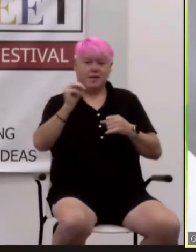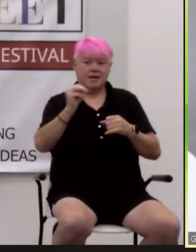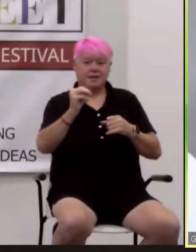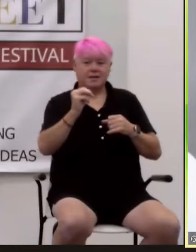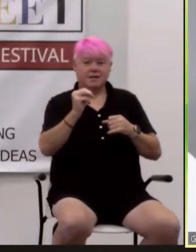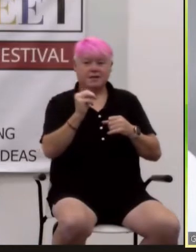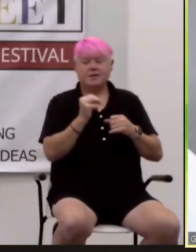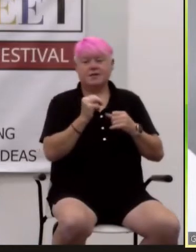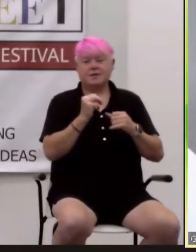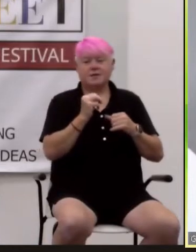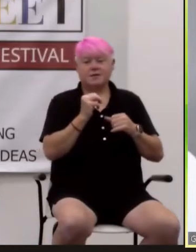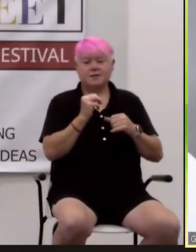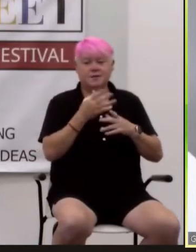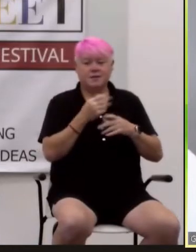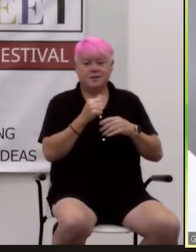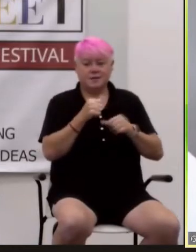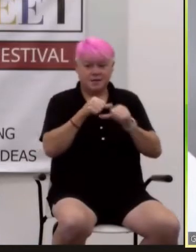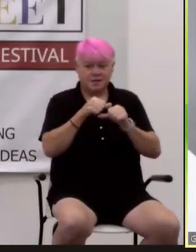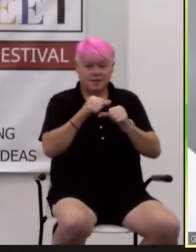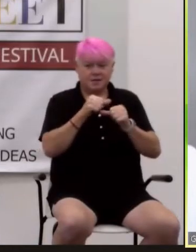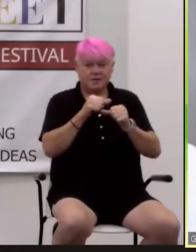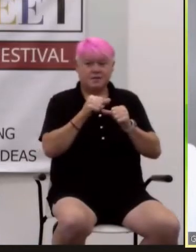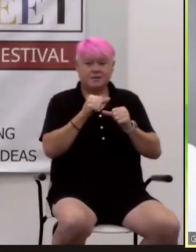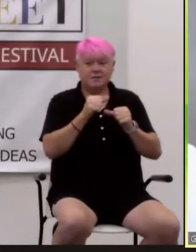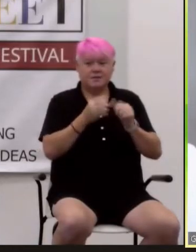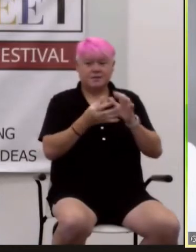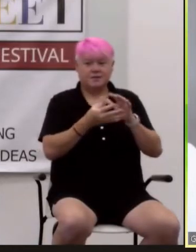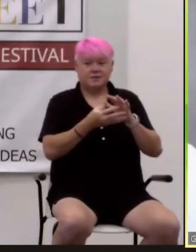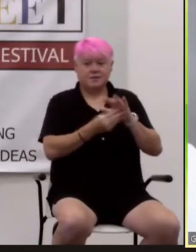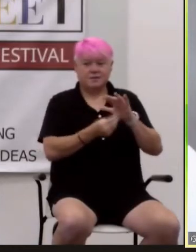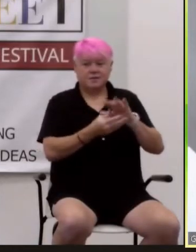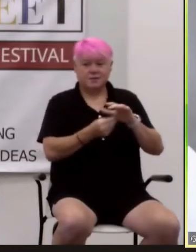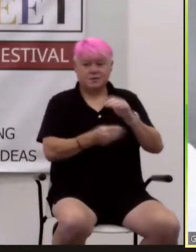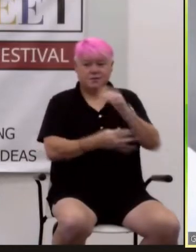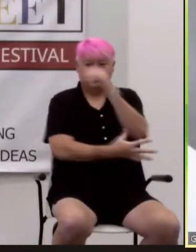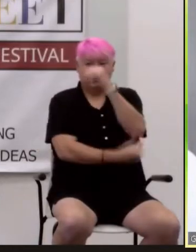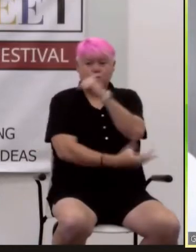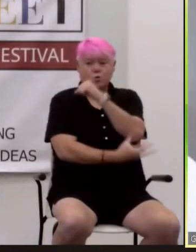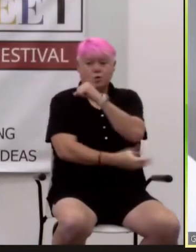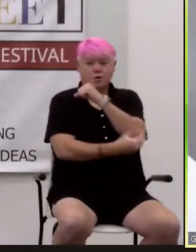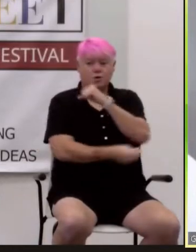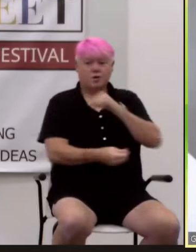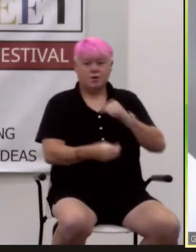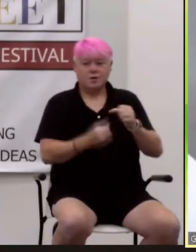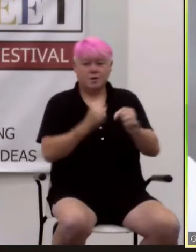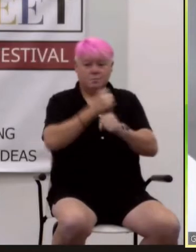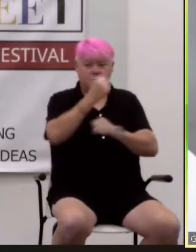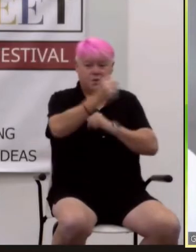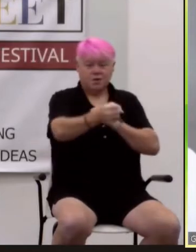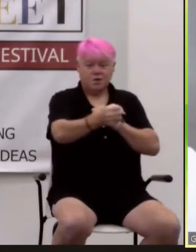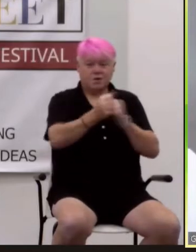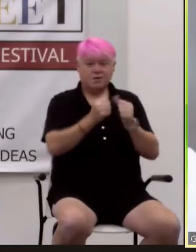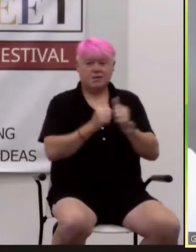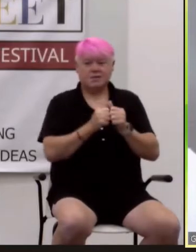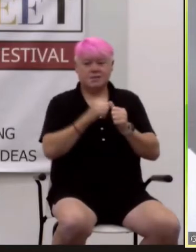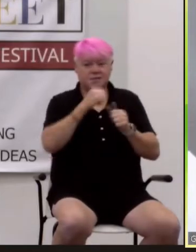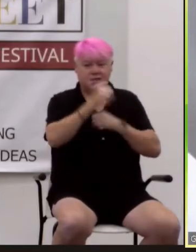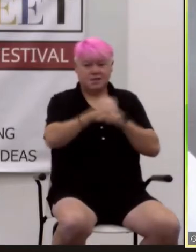drifter, impoverished in means and aged beyond his years, is also a widower and a